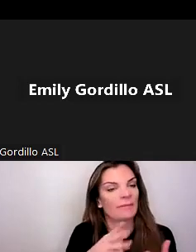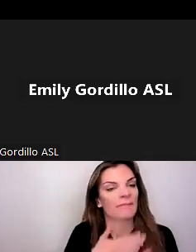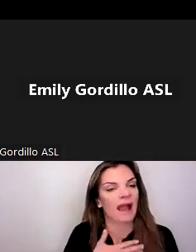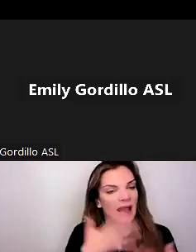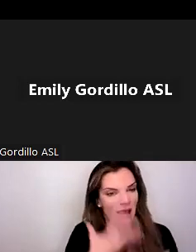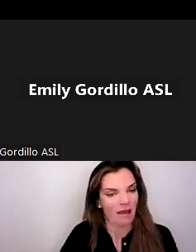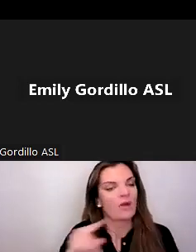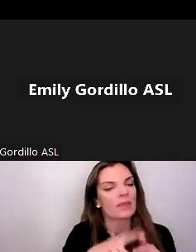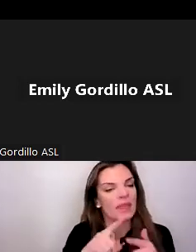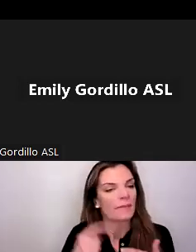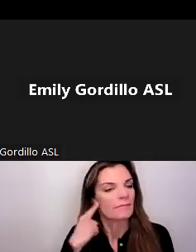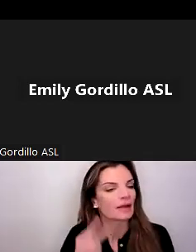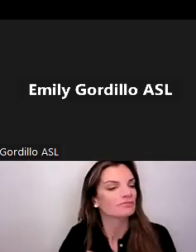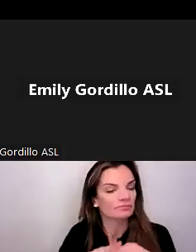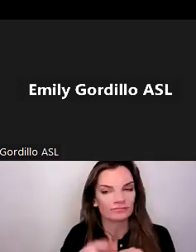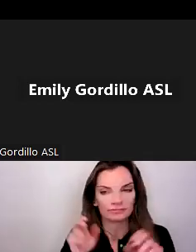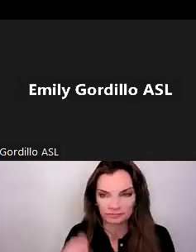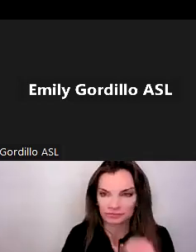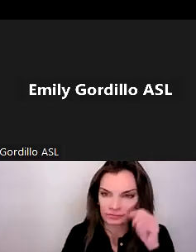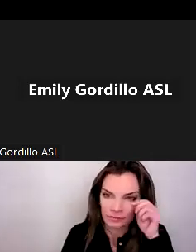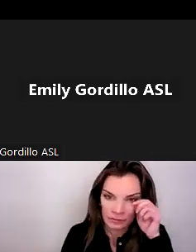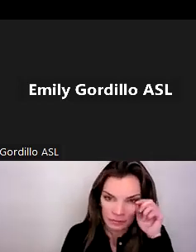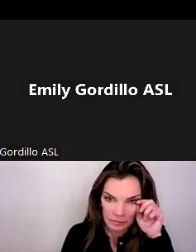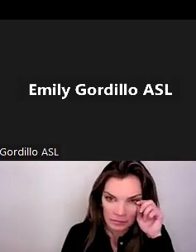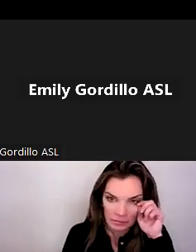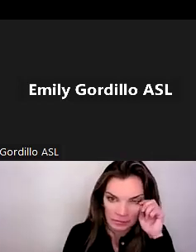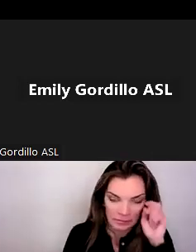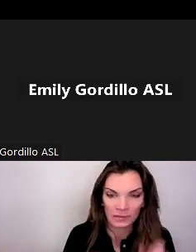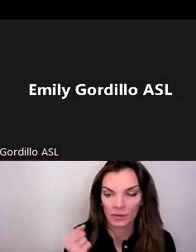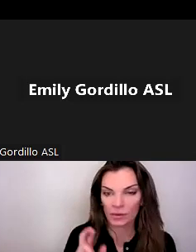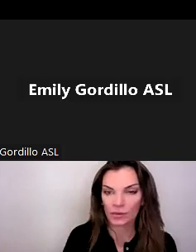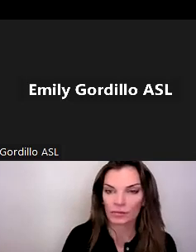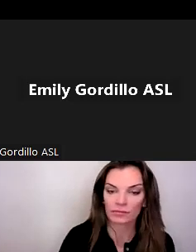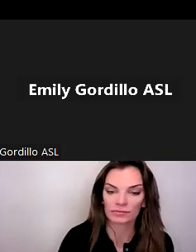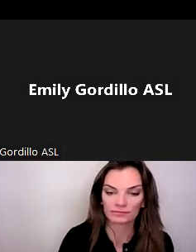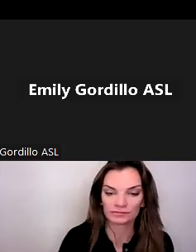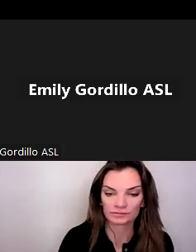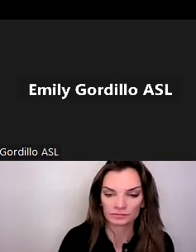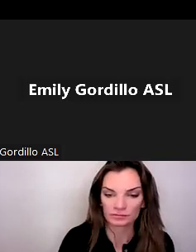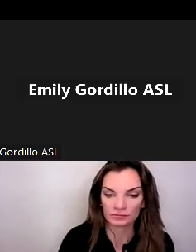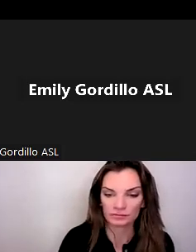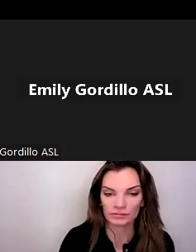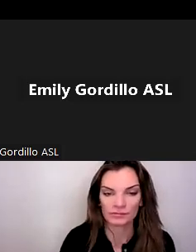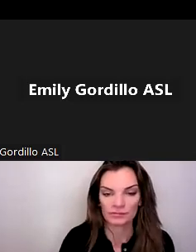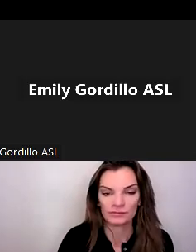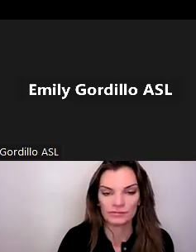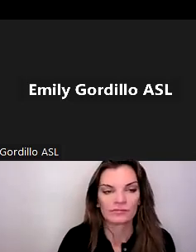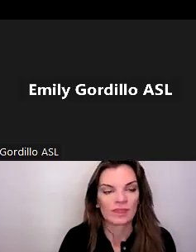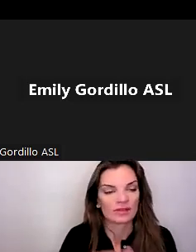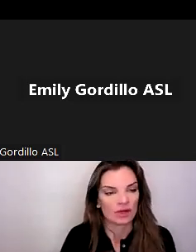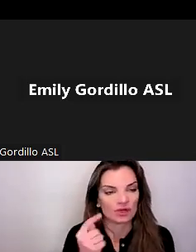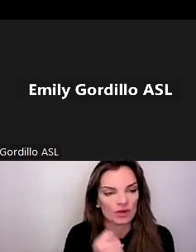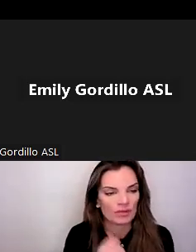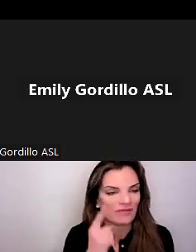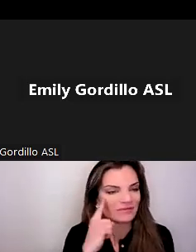longer have that severity of hearing loss. Or maybe they started treatment for something, and again, kind of same idea, a